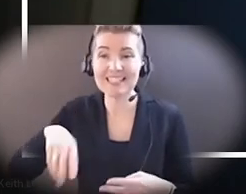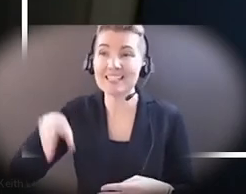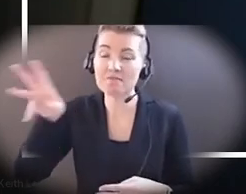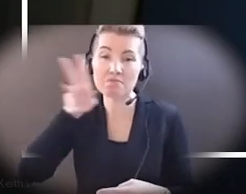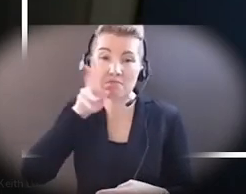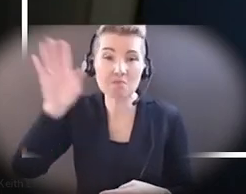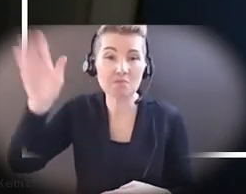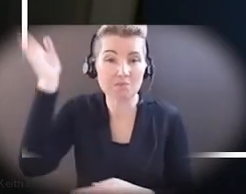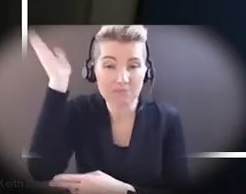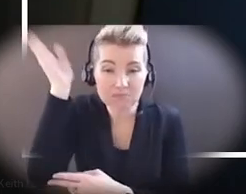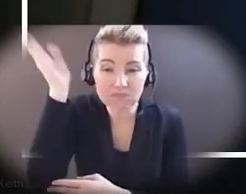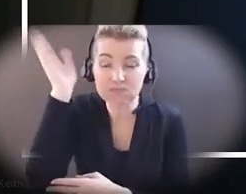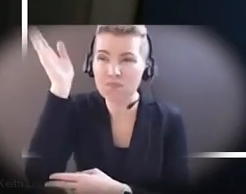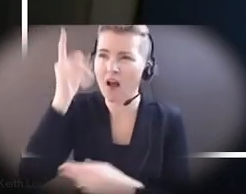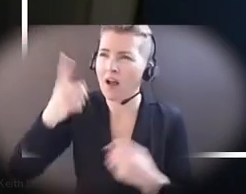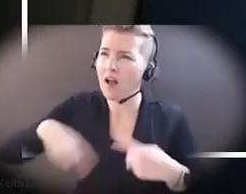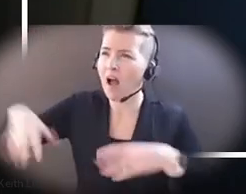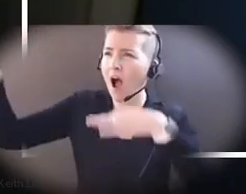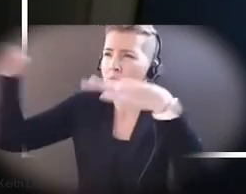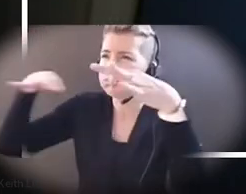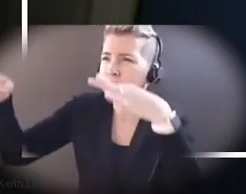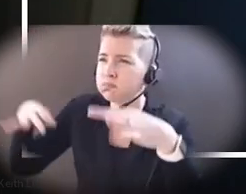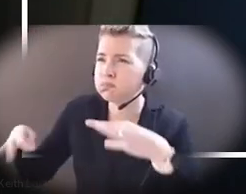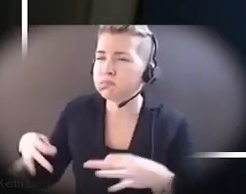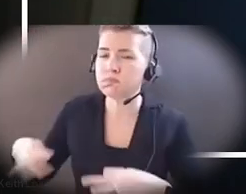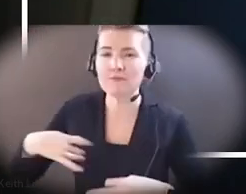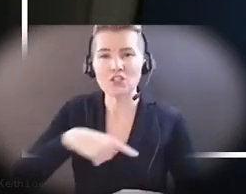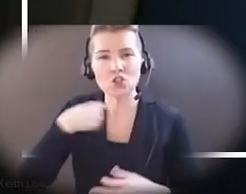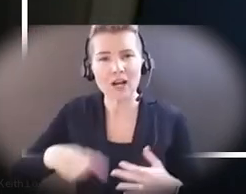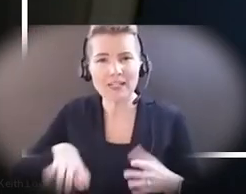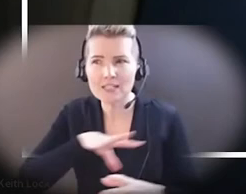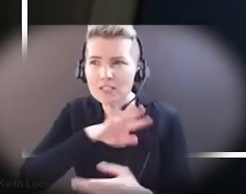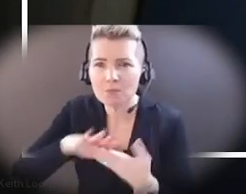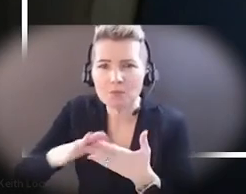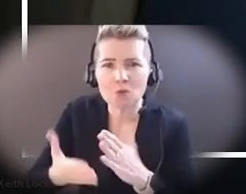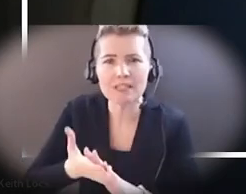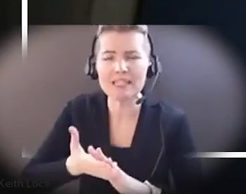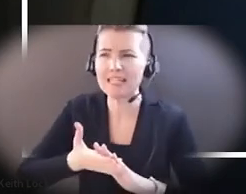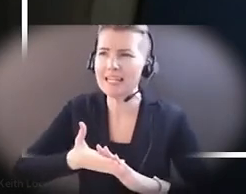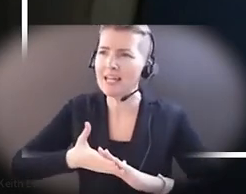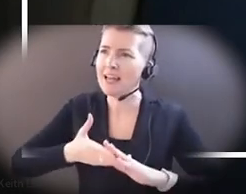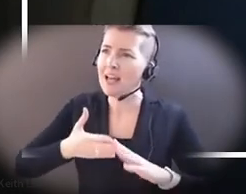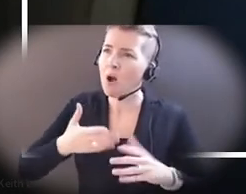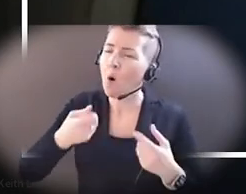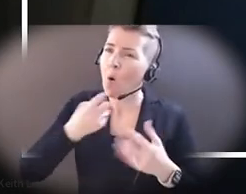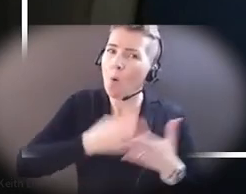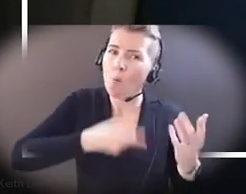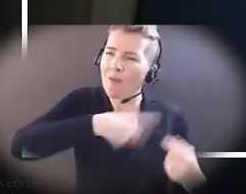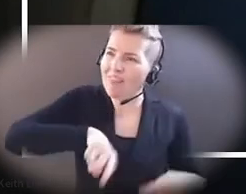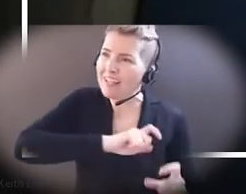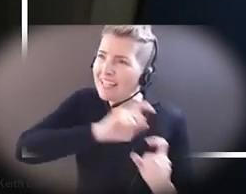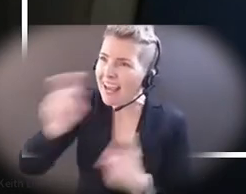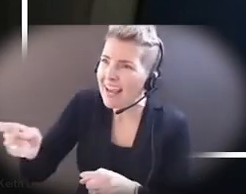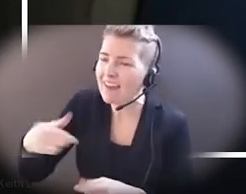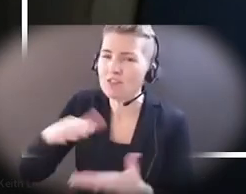know, the Chinese community and the contributions they had made and the sacrifices and some of the suffering and things like that.